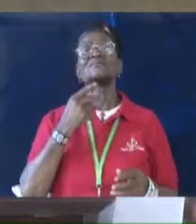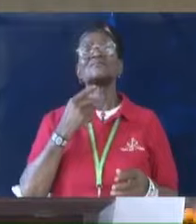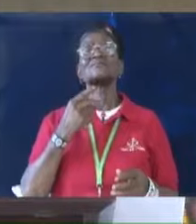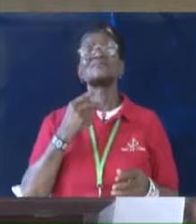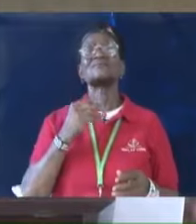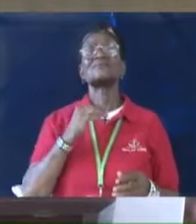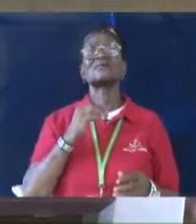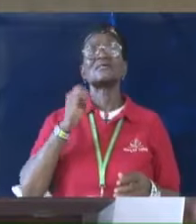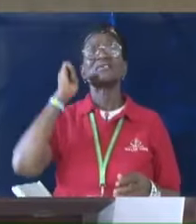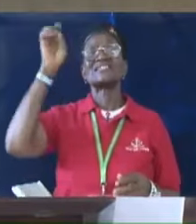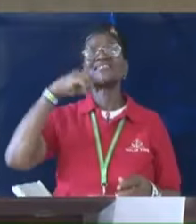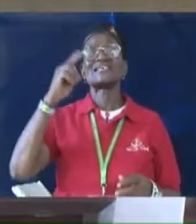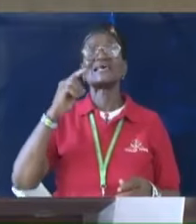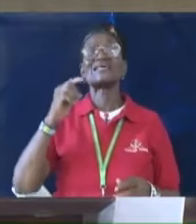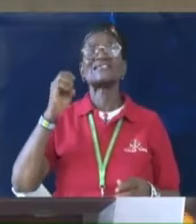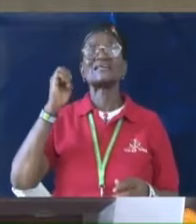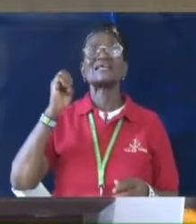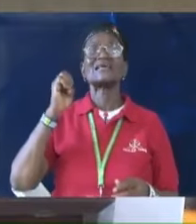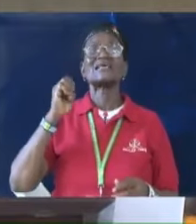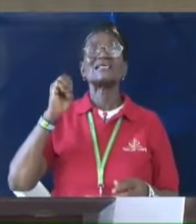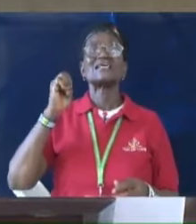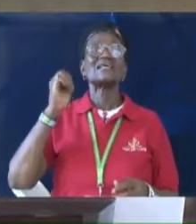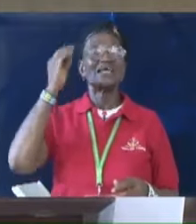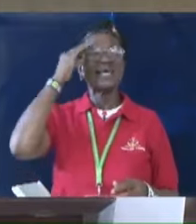he said he's going to be off tonight.